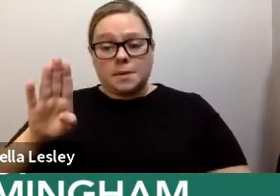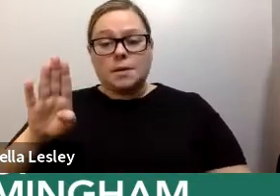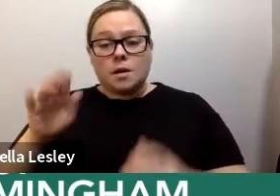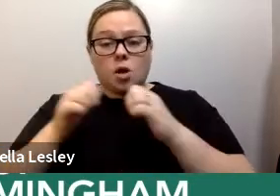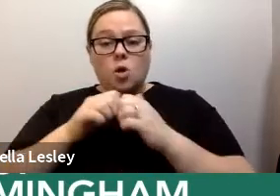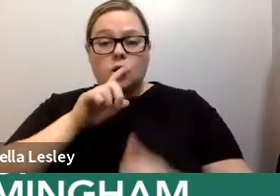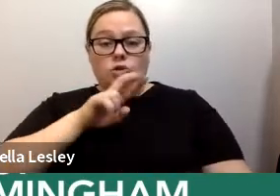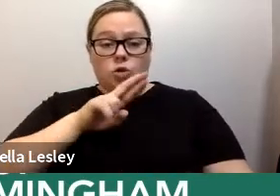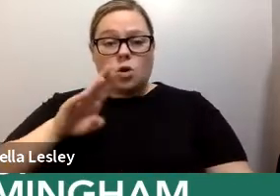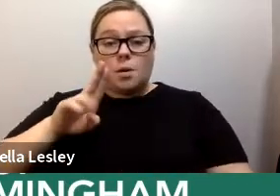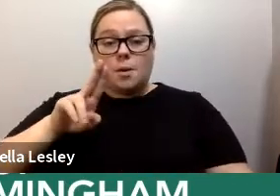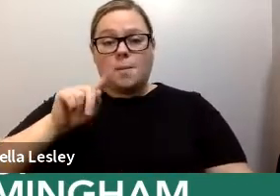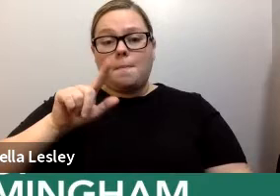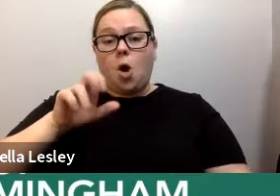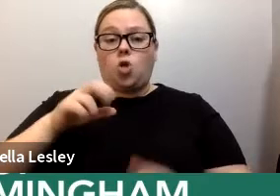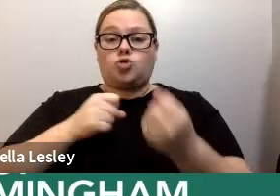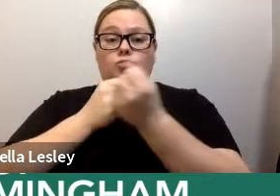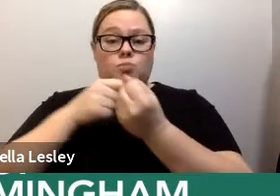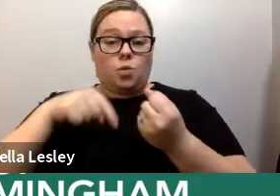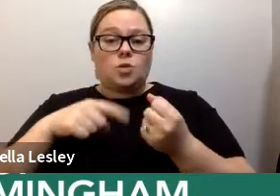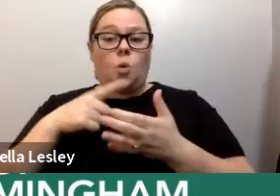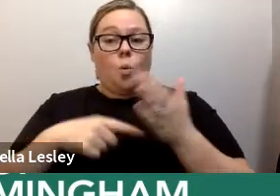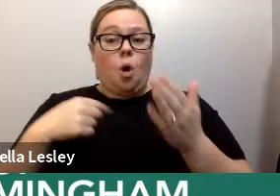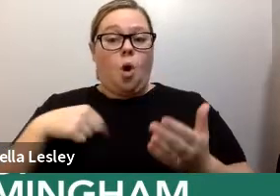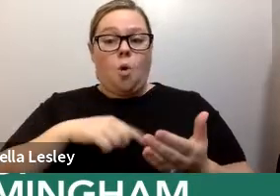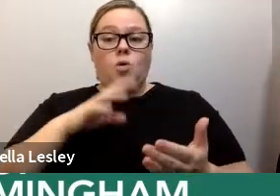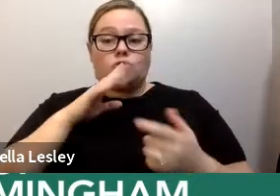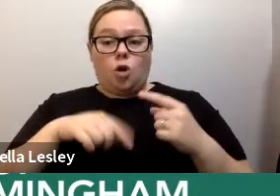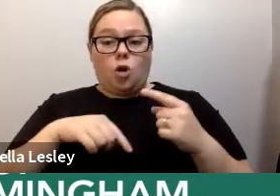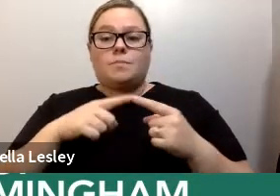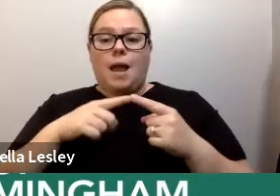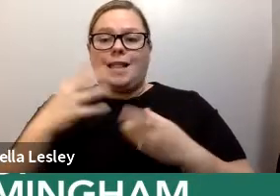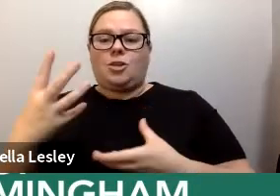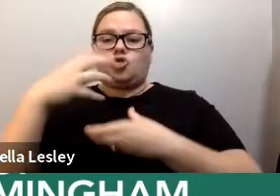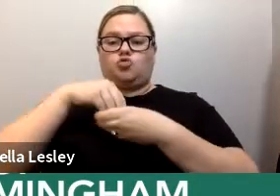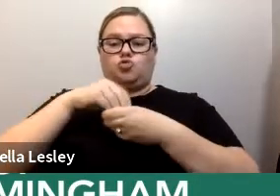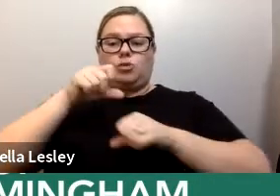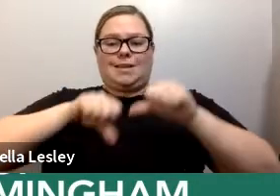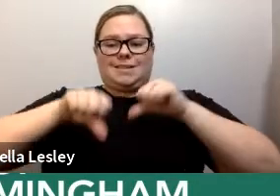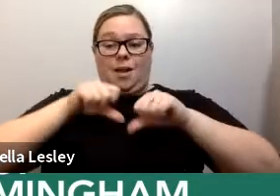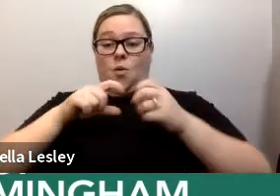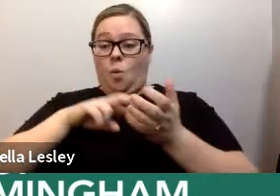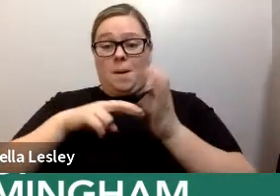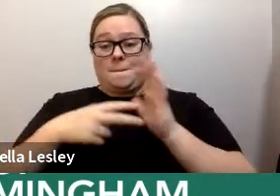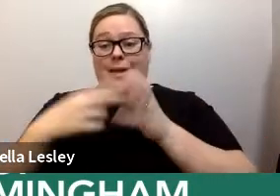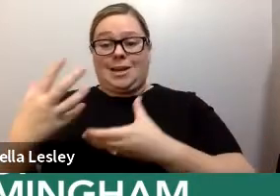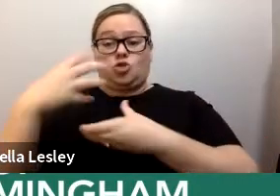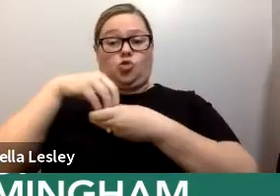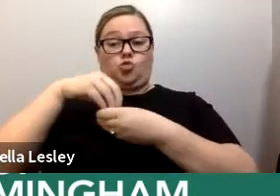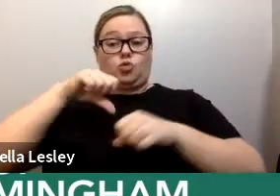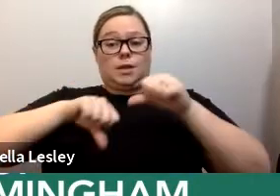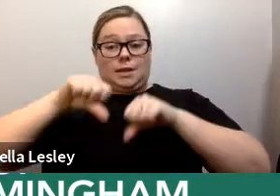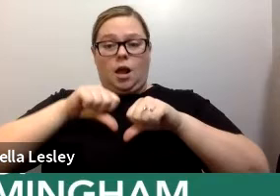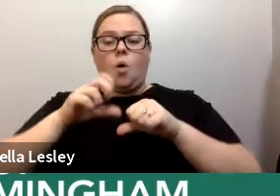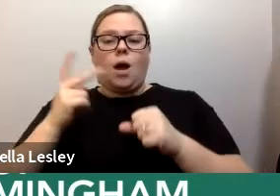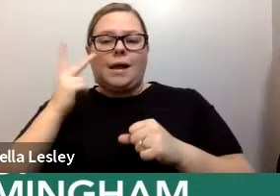Dr. Butler really supporting this is this area, what we're referring to in higher ed now as inclusion science. And what we mean by inclusion science is we